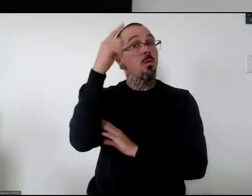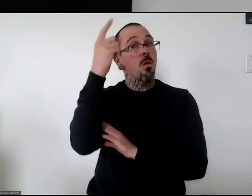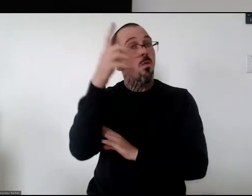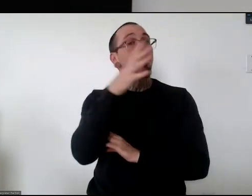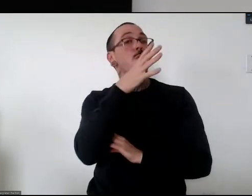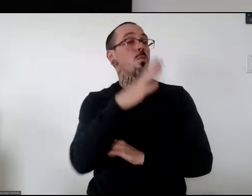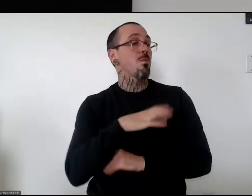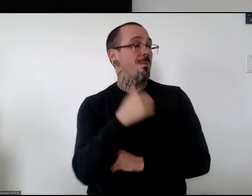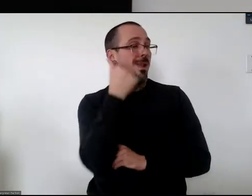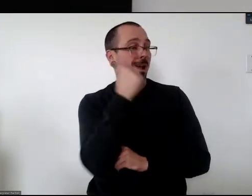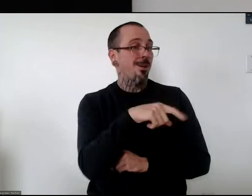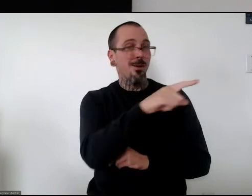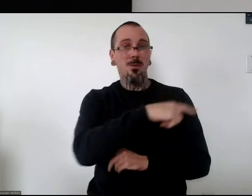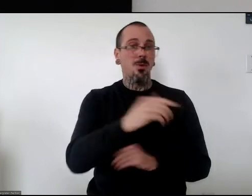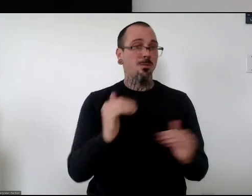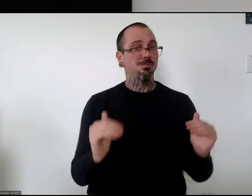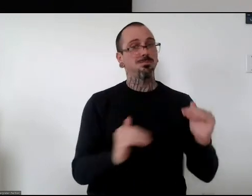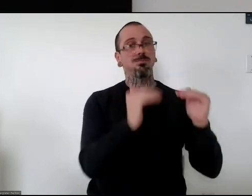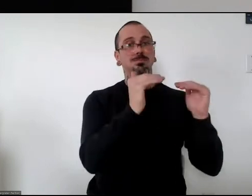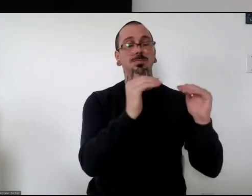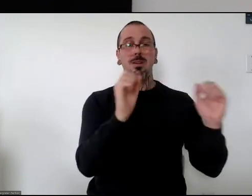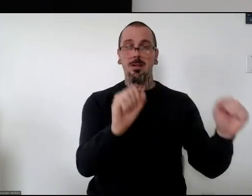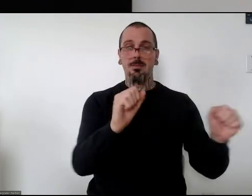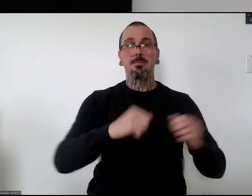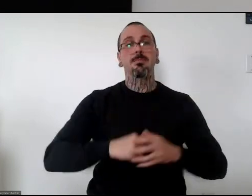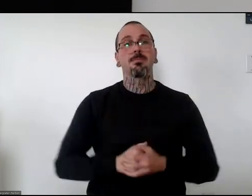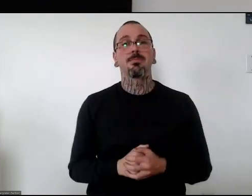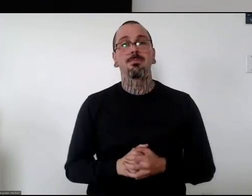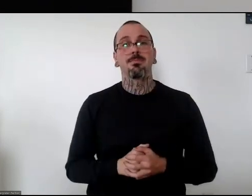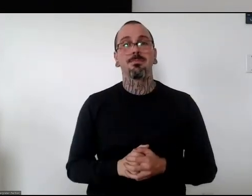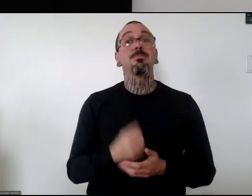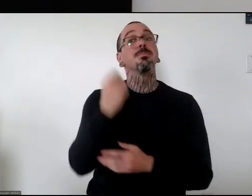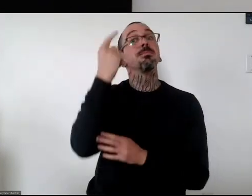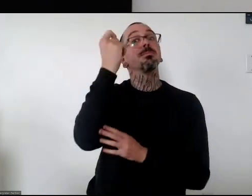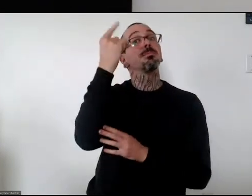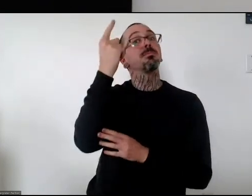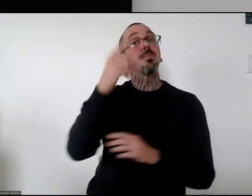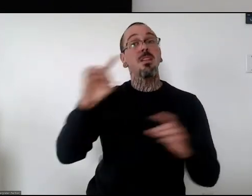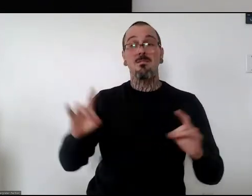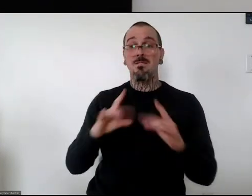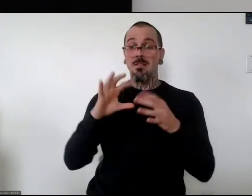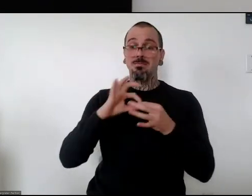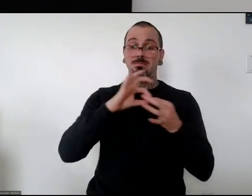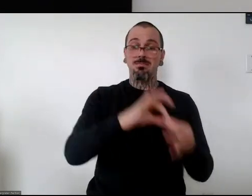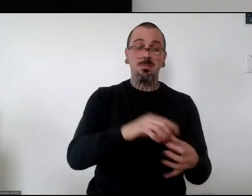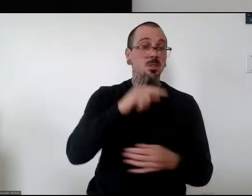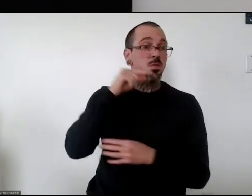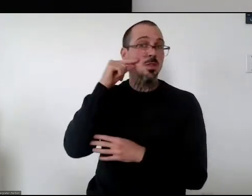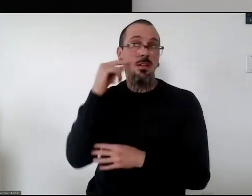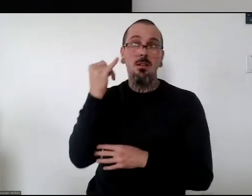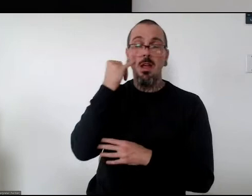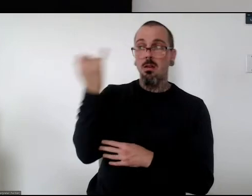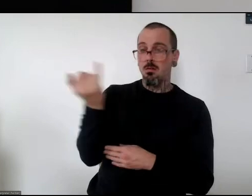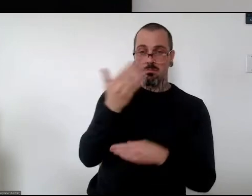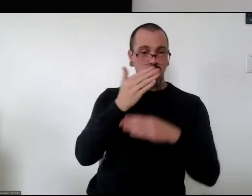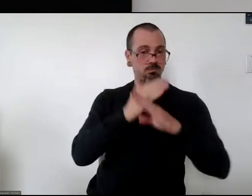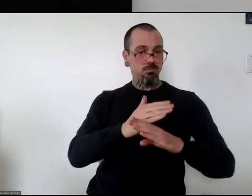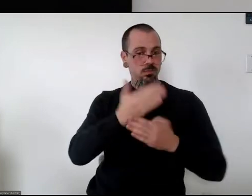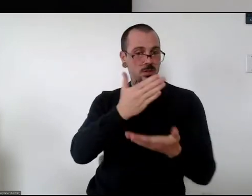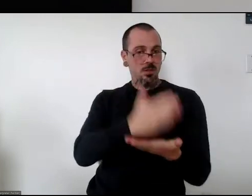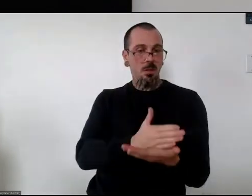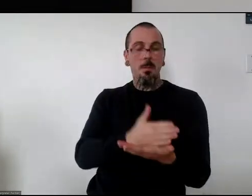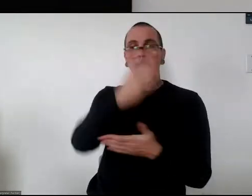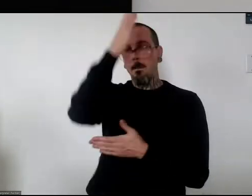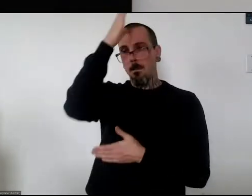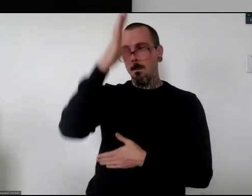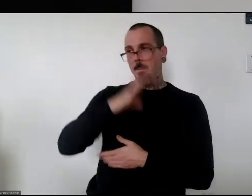ending gender-based violence is also in the best interest of men and boys. Violence prevention cannot be achieved in any